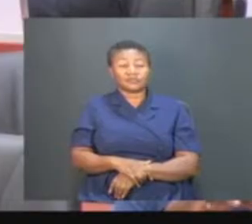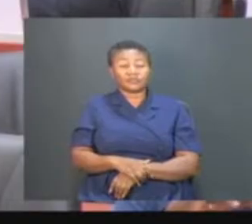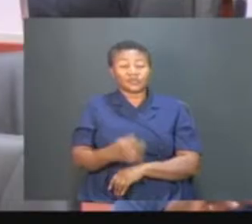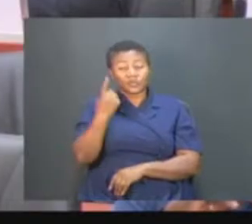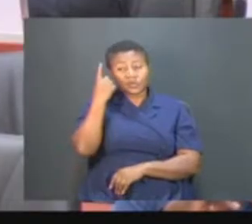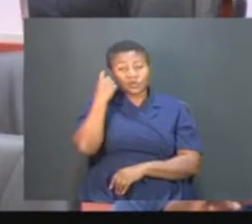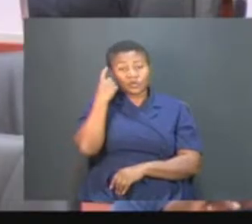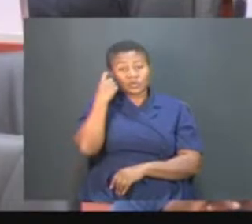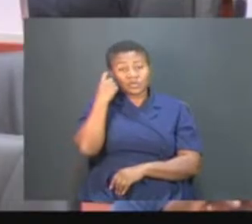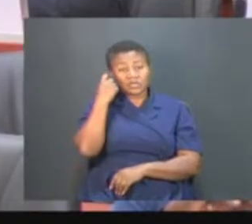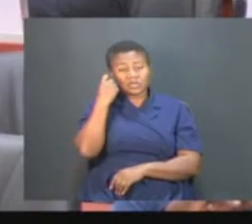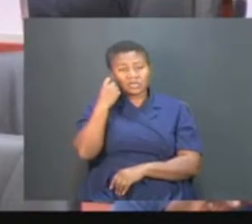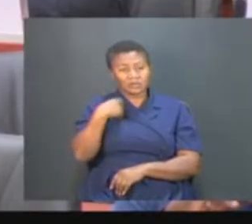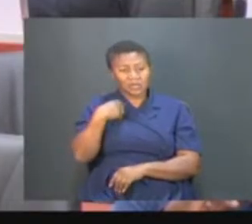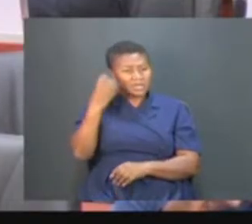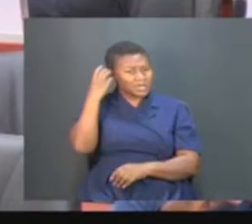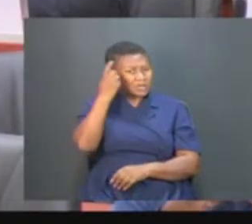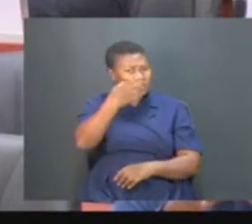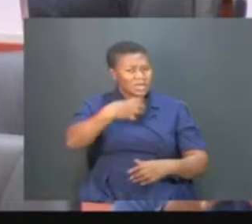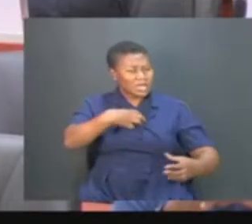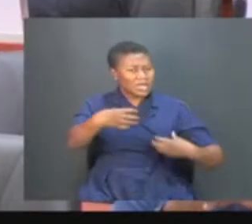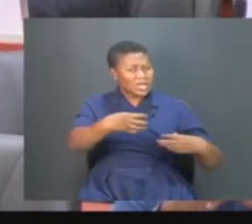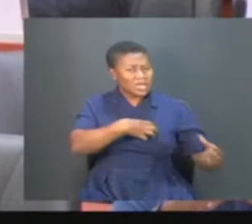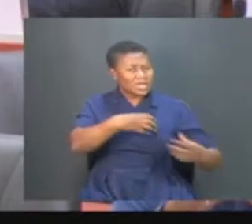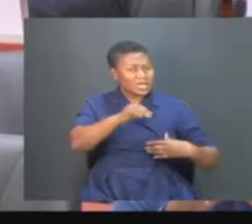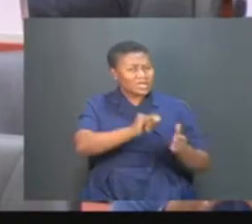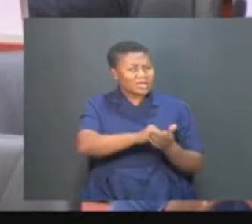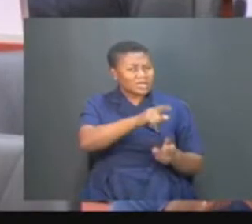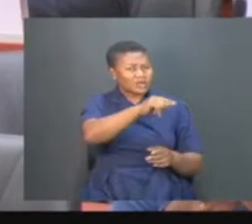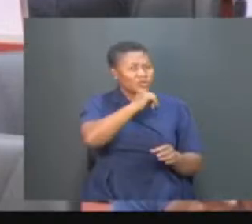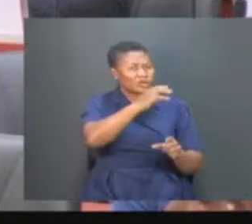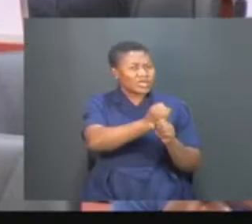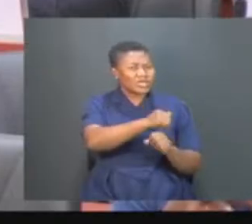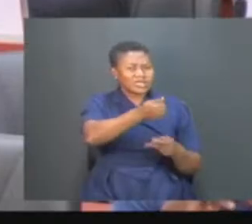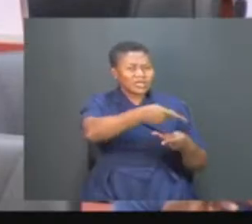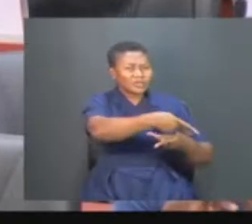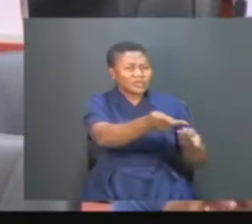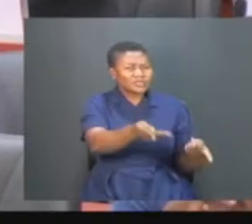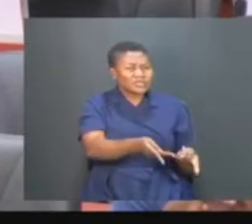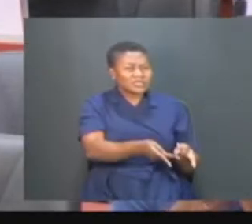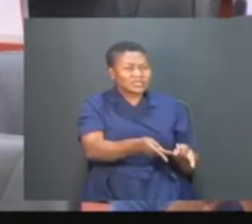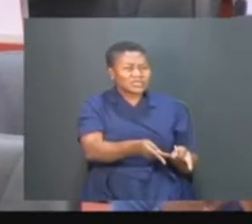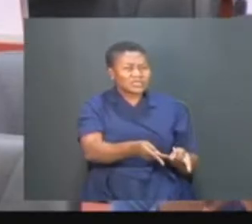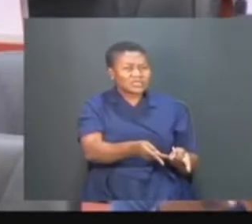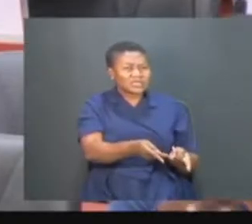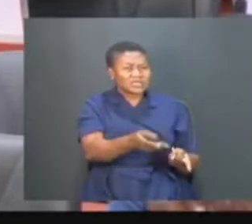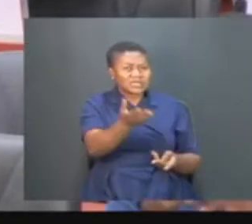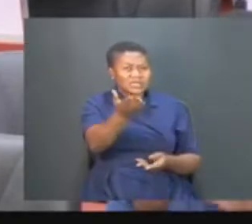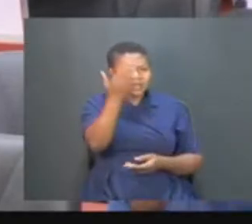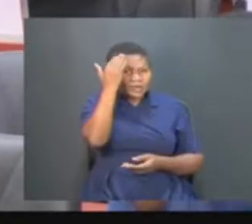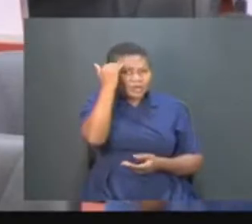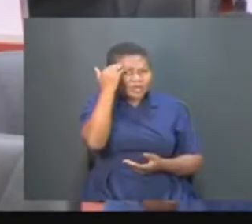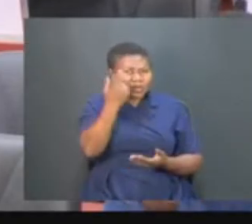to occupy a position, but they didn't give it to you. Hold on. Oh, what is wrong with